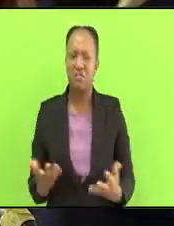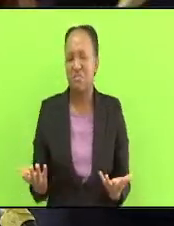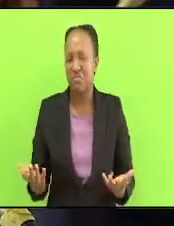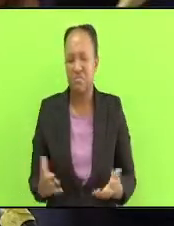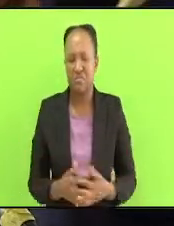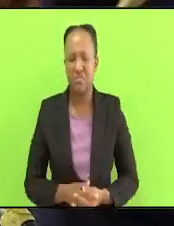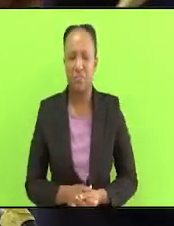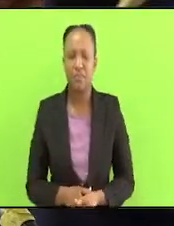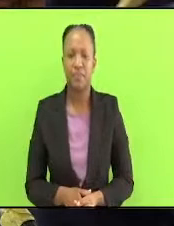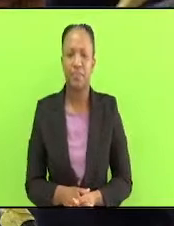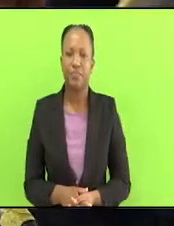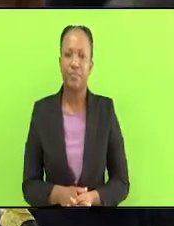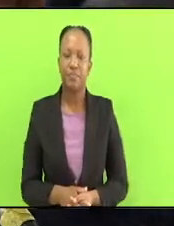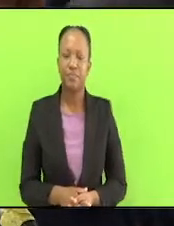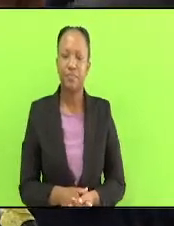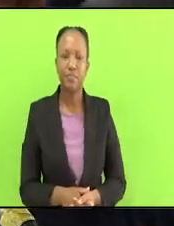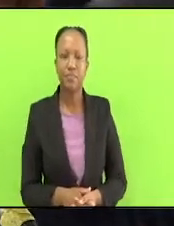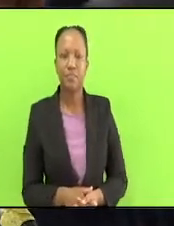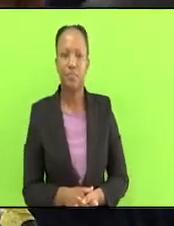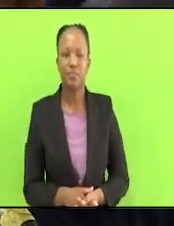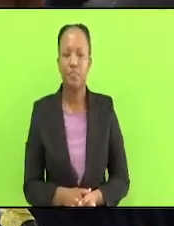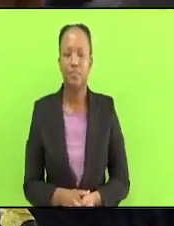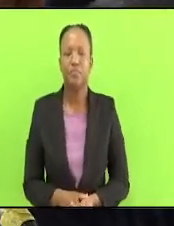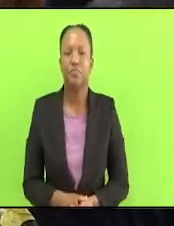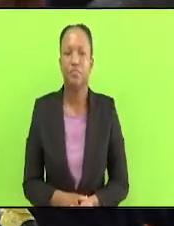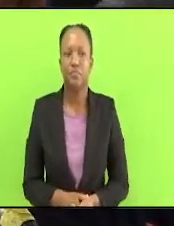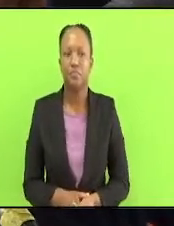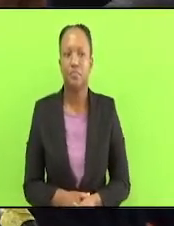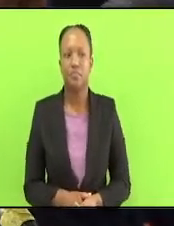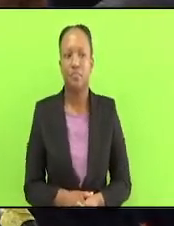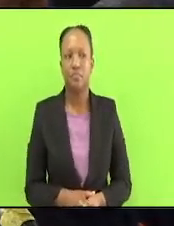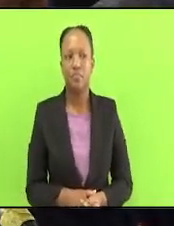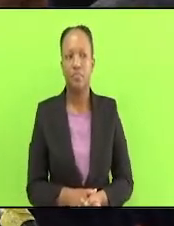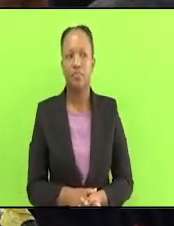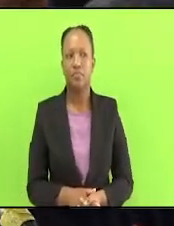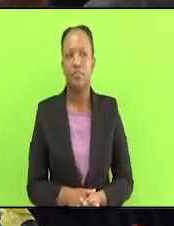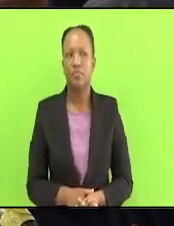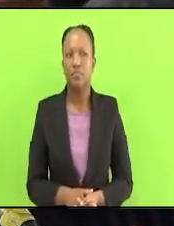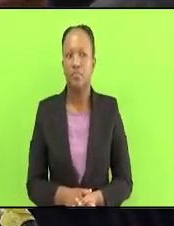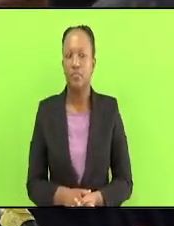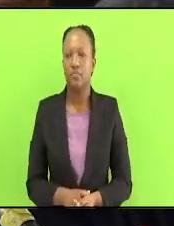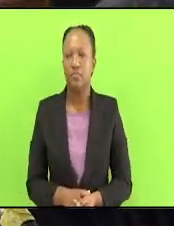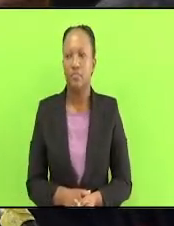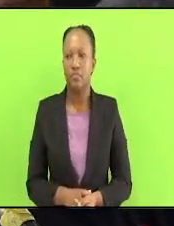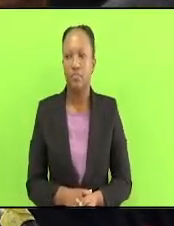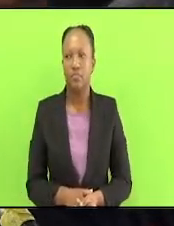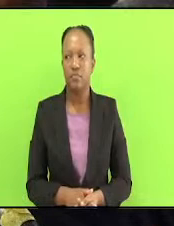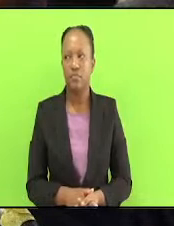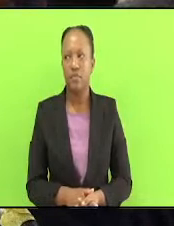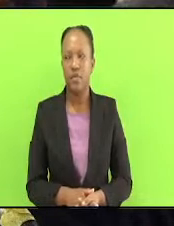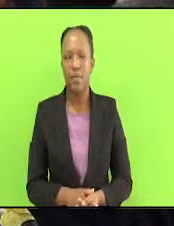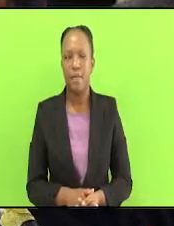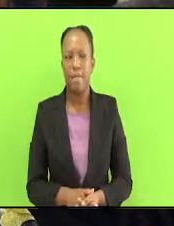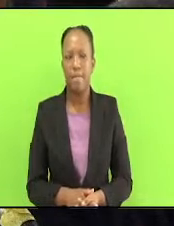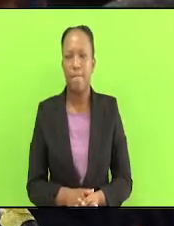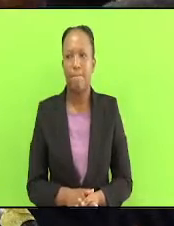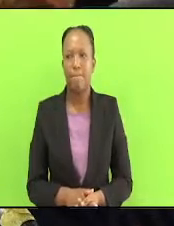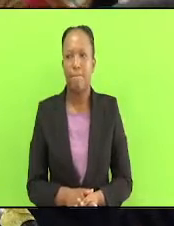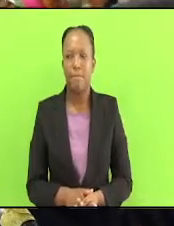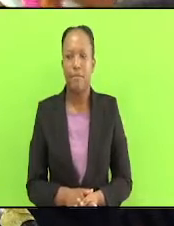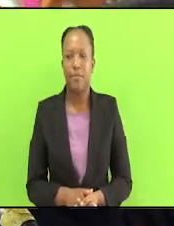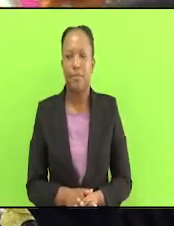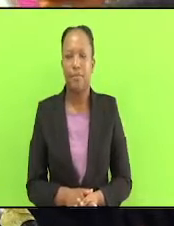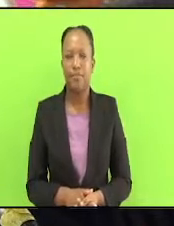tlhaloganyetsa ga bonolo le go dira mo gare ga maloko a setšhaba e leng bone batho ba ba dirang gore gompieno jaana re be re tla ka molaotlhomo o tshwana le ono